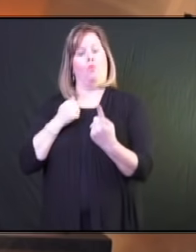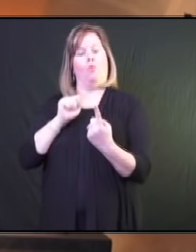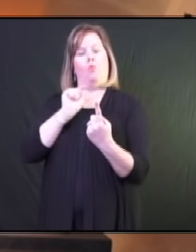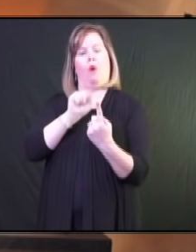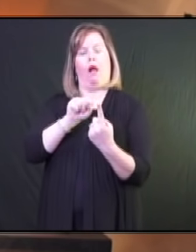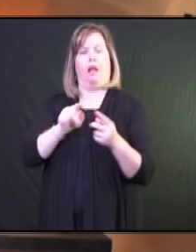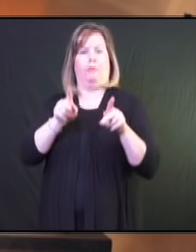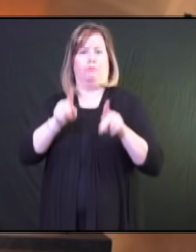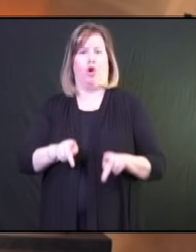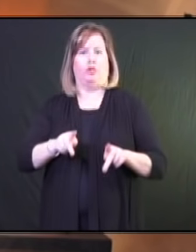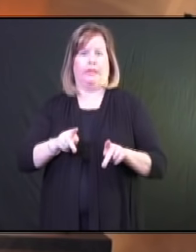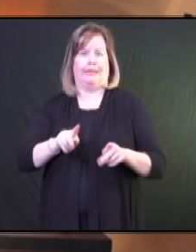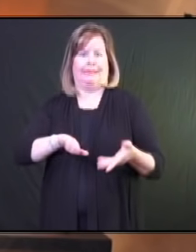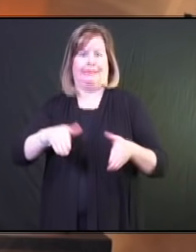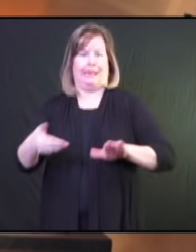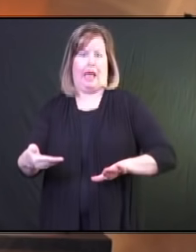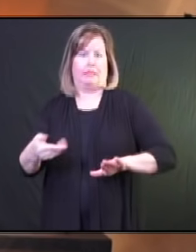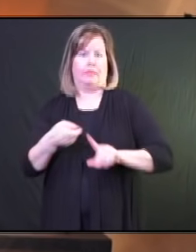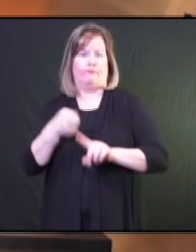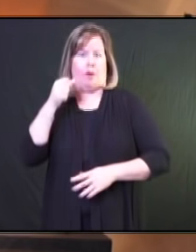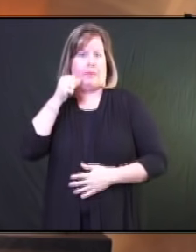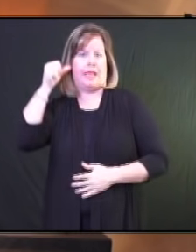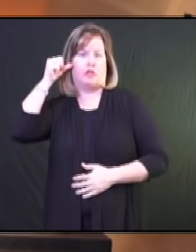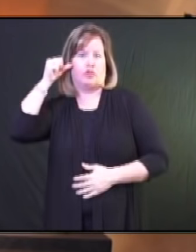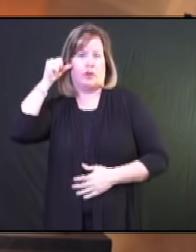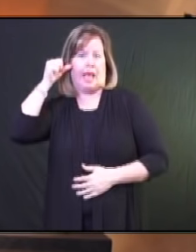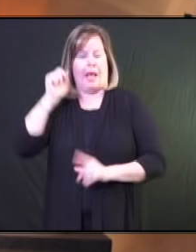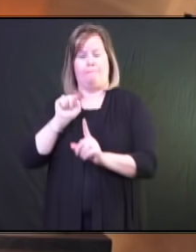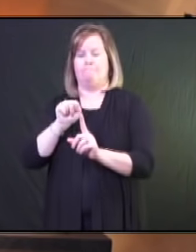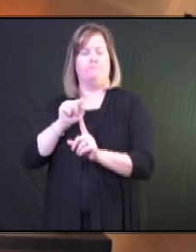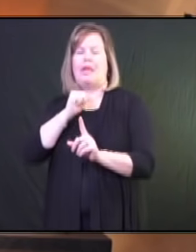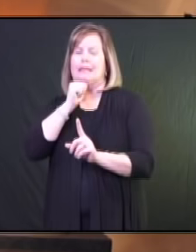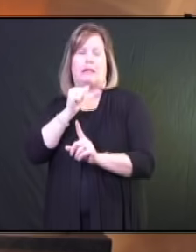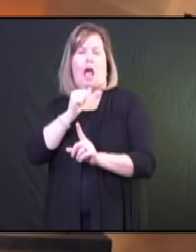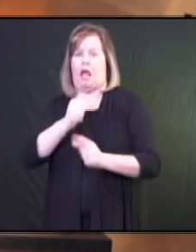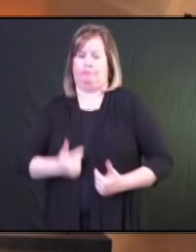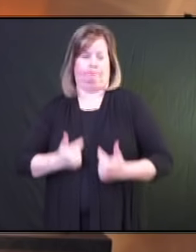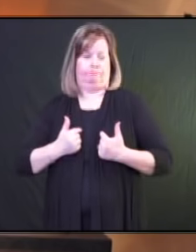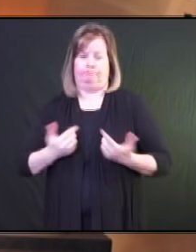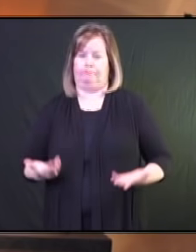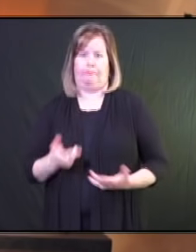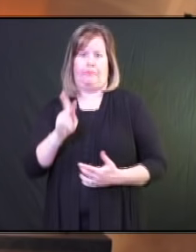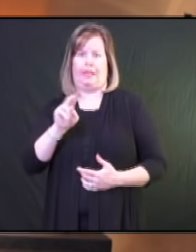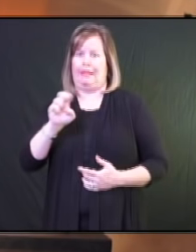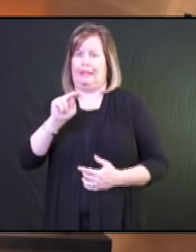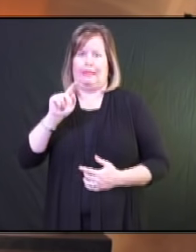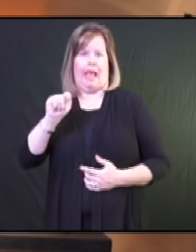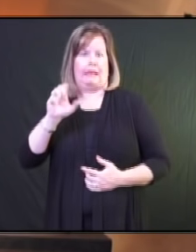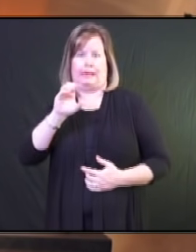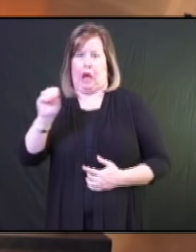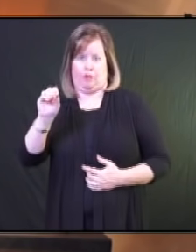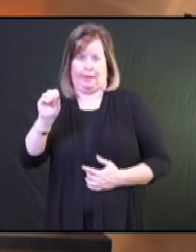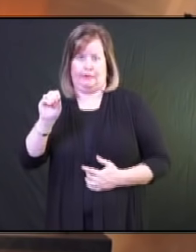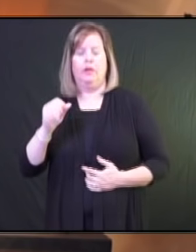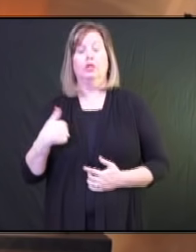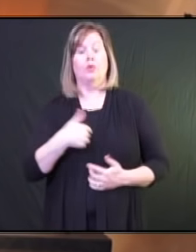of the previously reported deaths actually did not belong to Kent County. So we have 33 deaths so